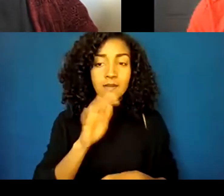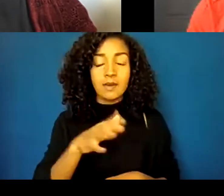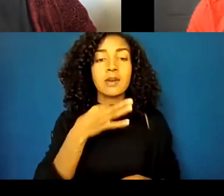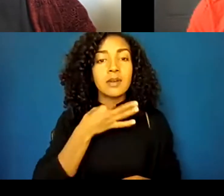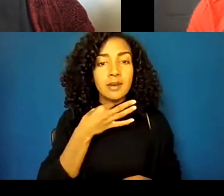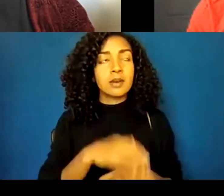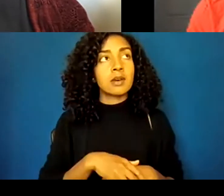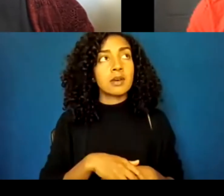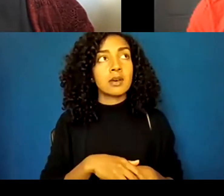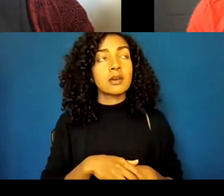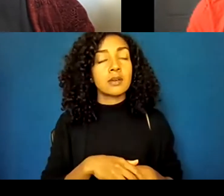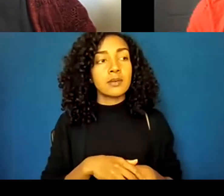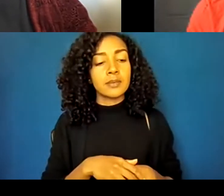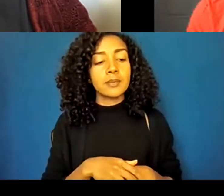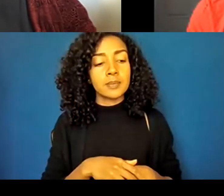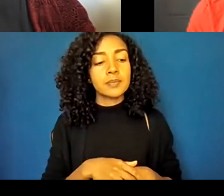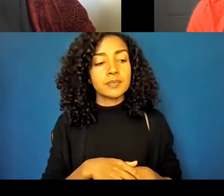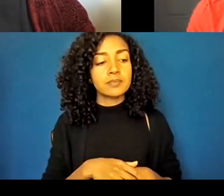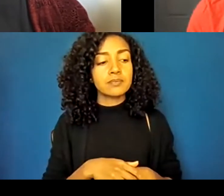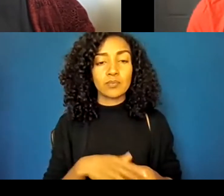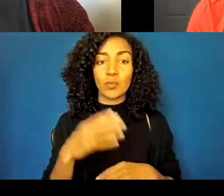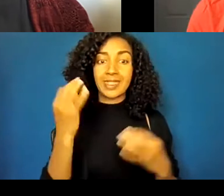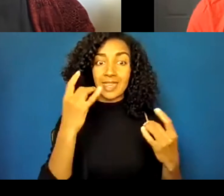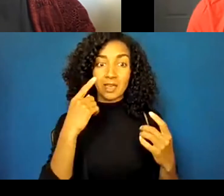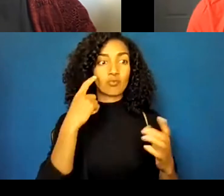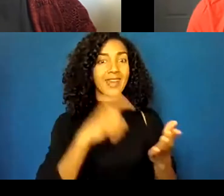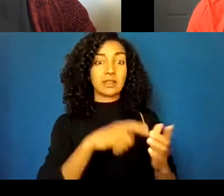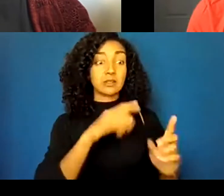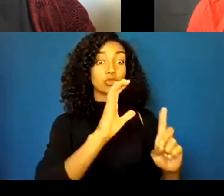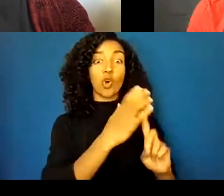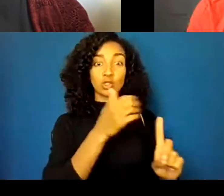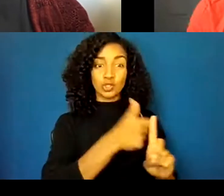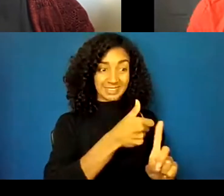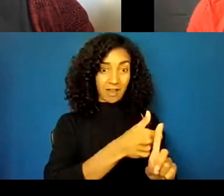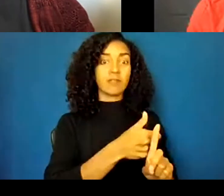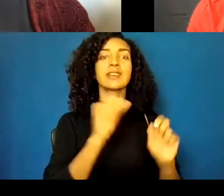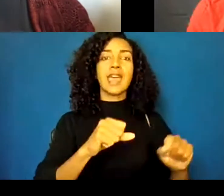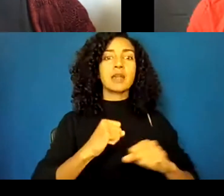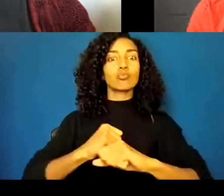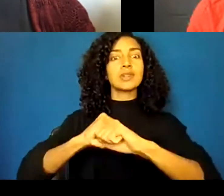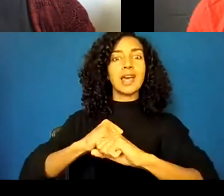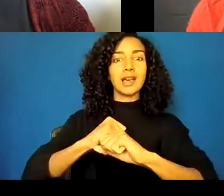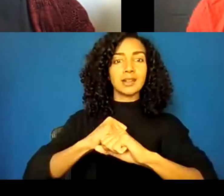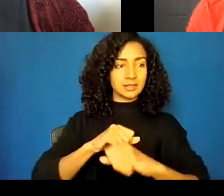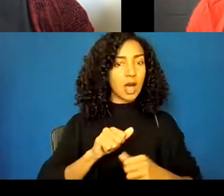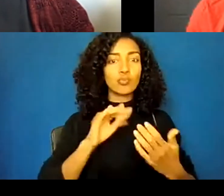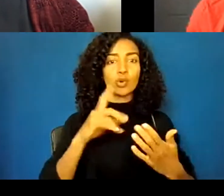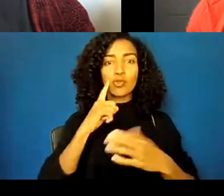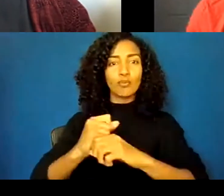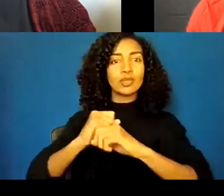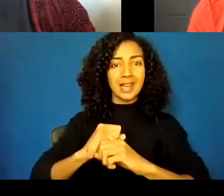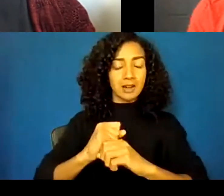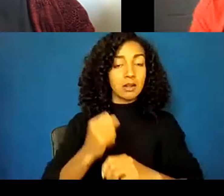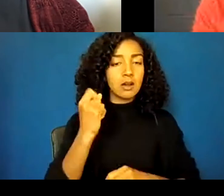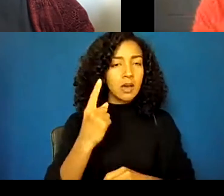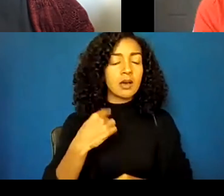about, culture being a protective factor. Have you developed any strategies or tips on